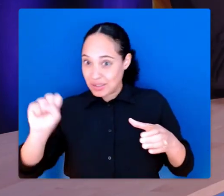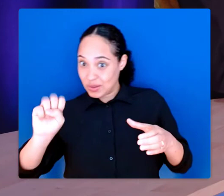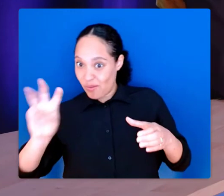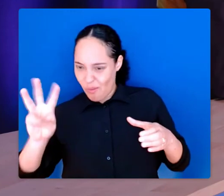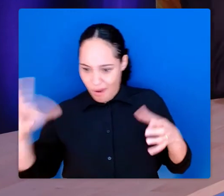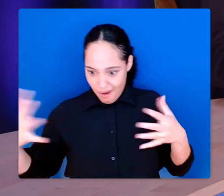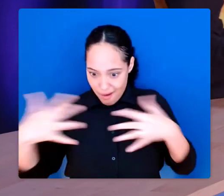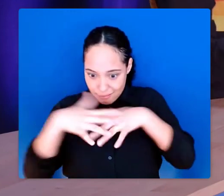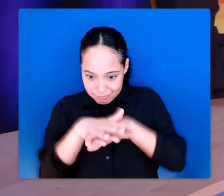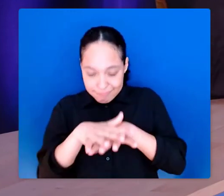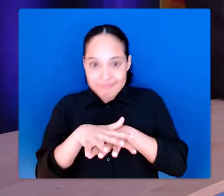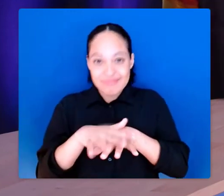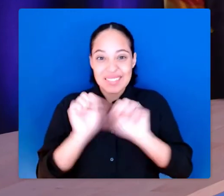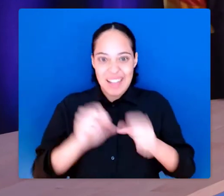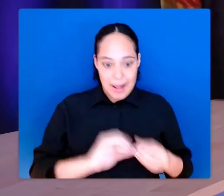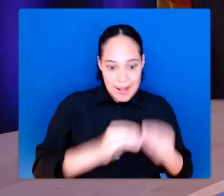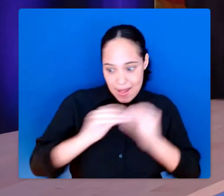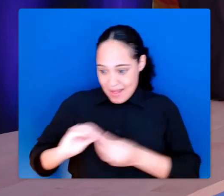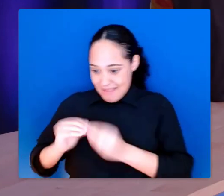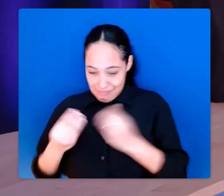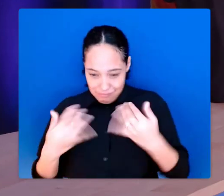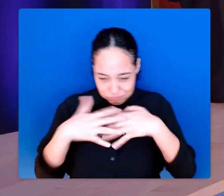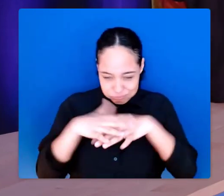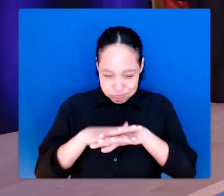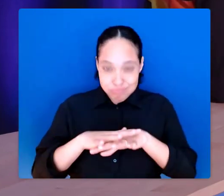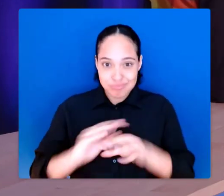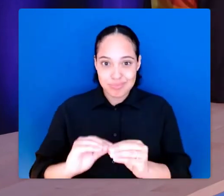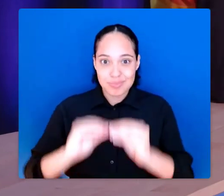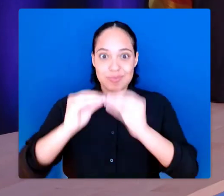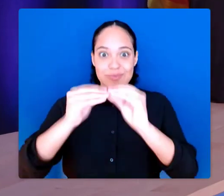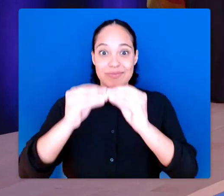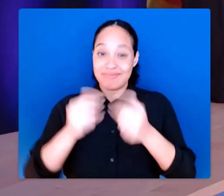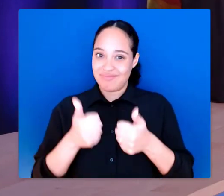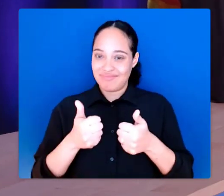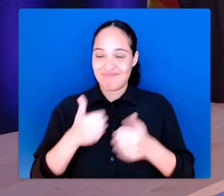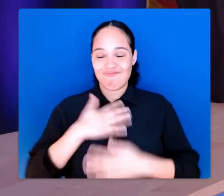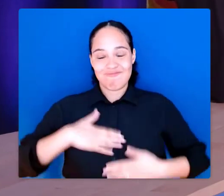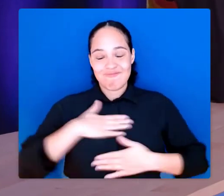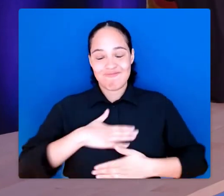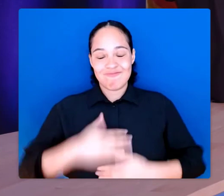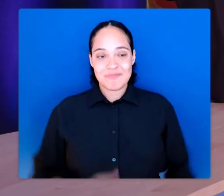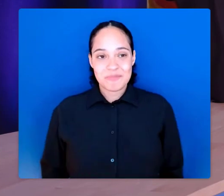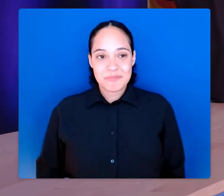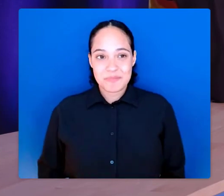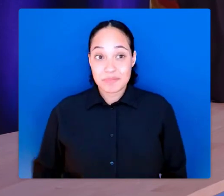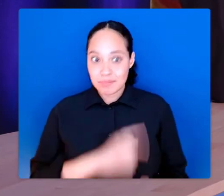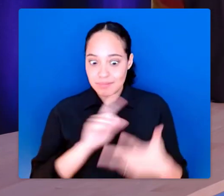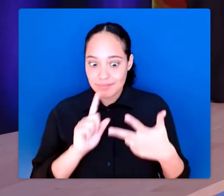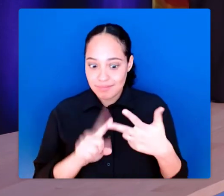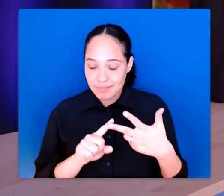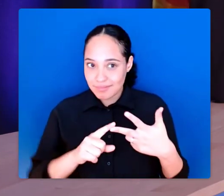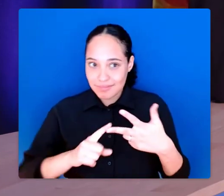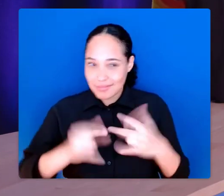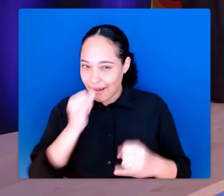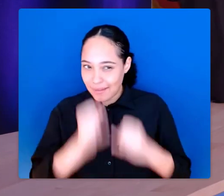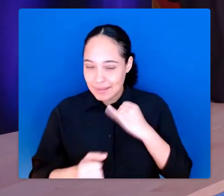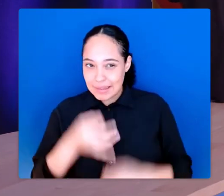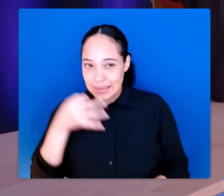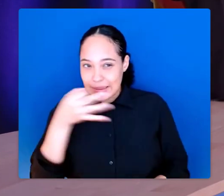into AI. Amazing. So what would your view be? So do you have to go